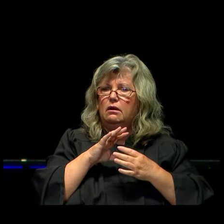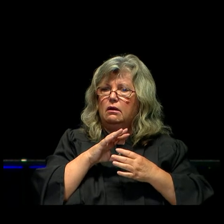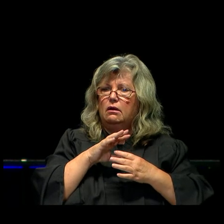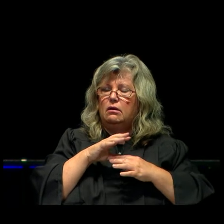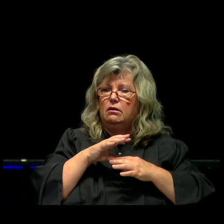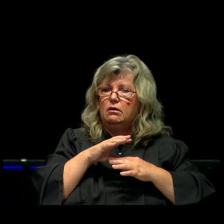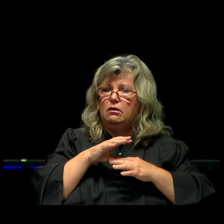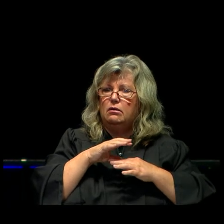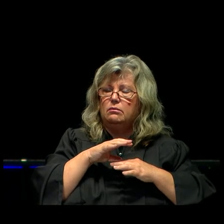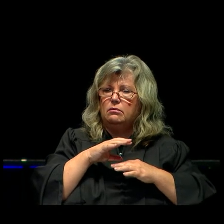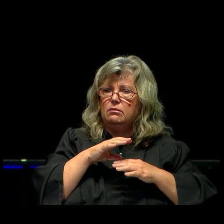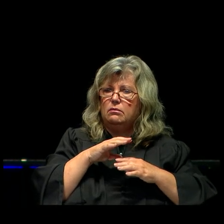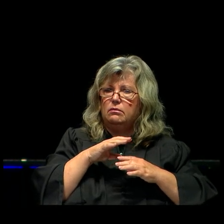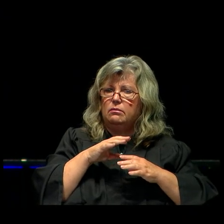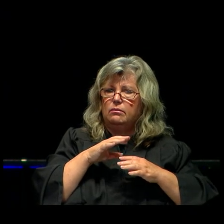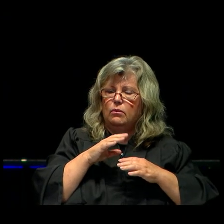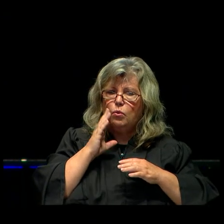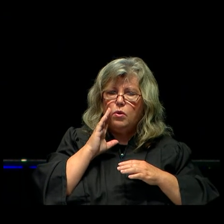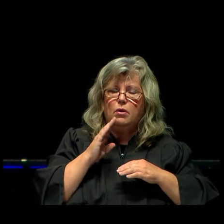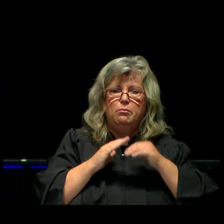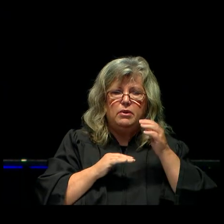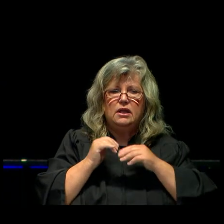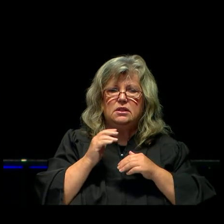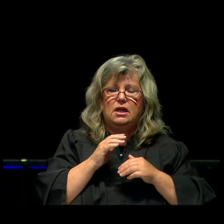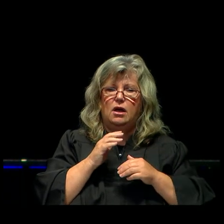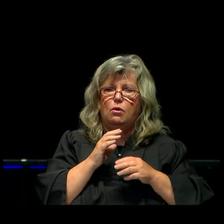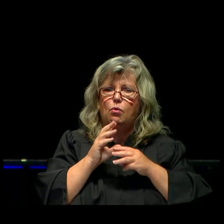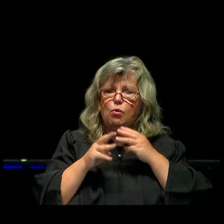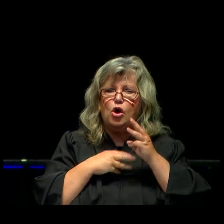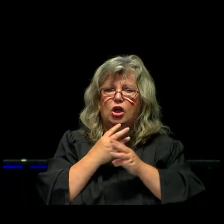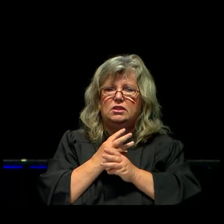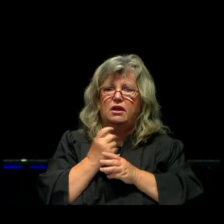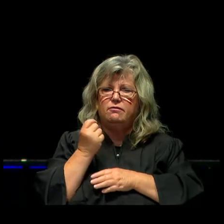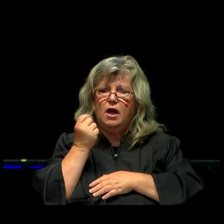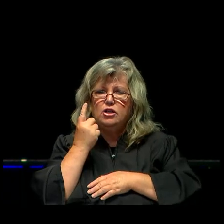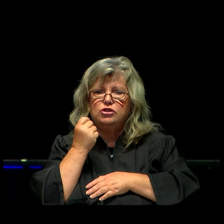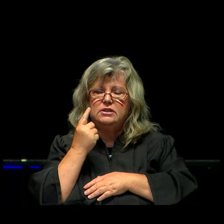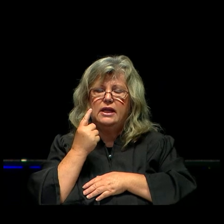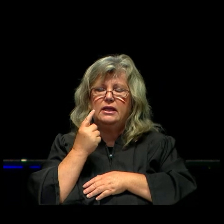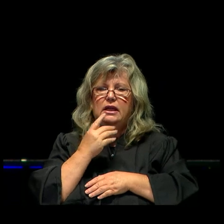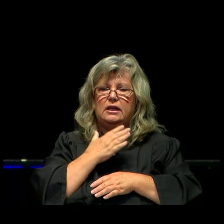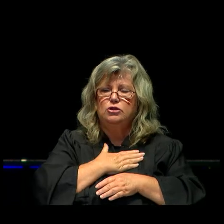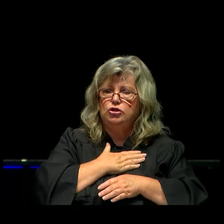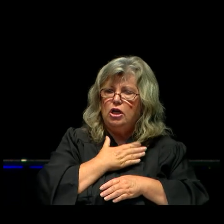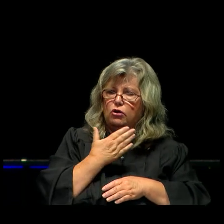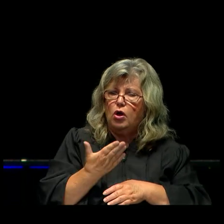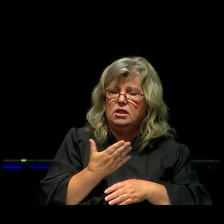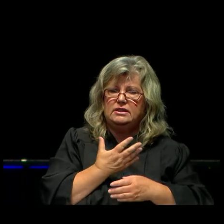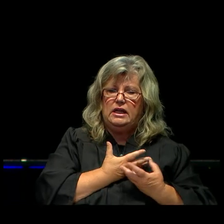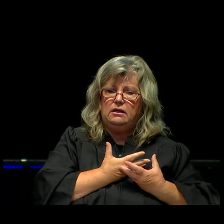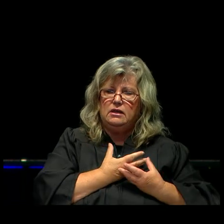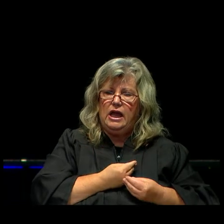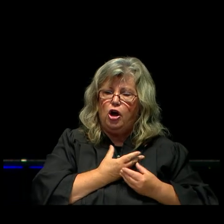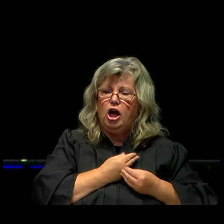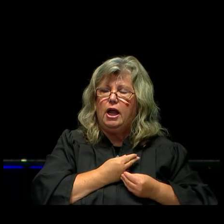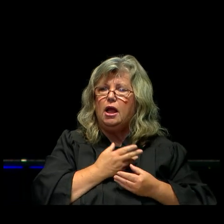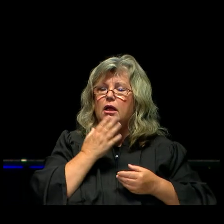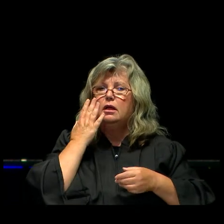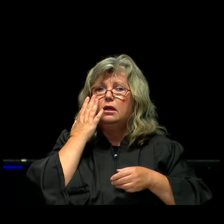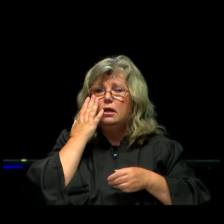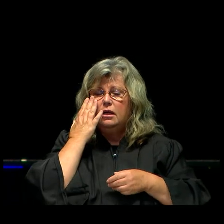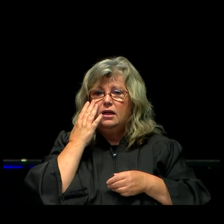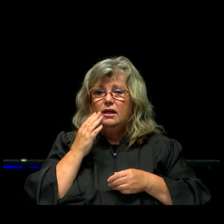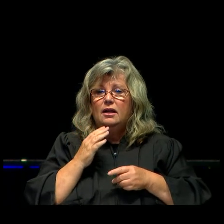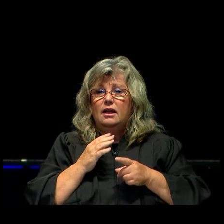and build a caring world, a world of understanding and generosity. And we need to